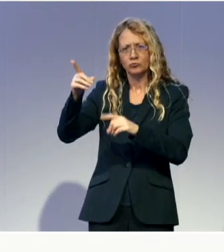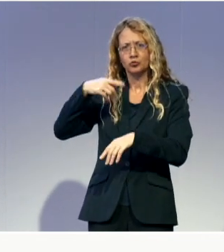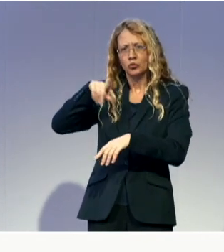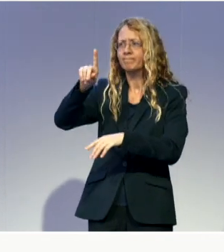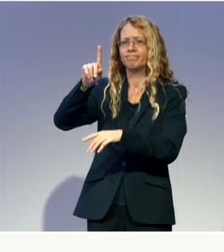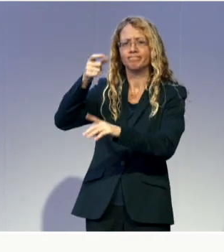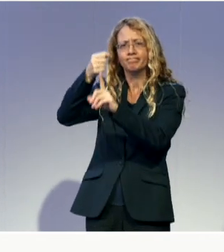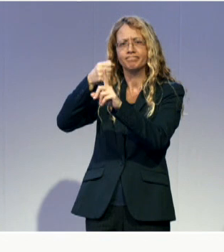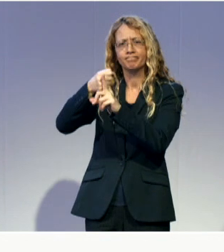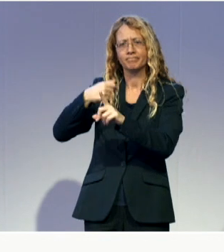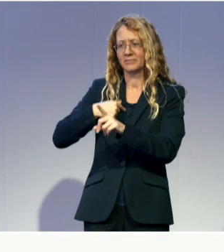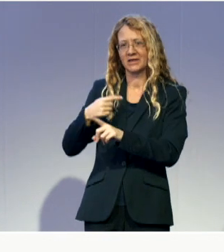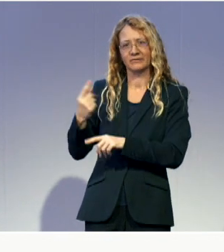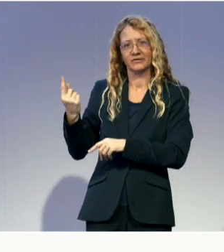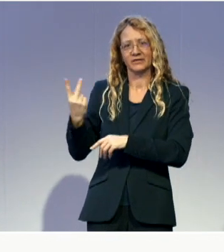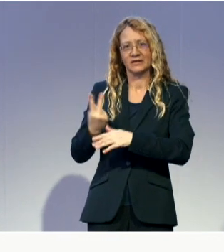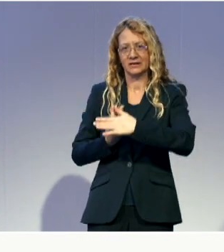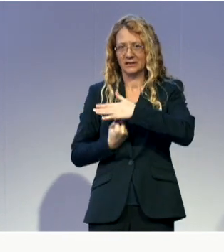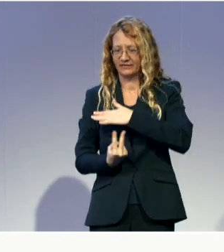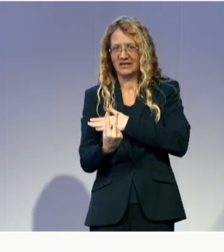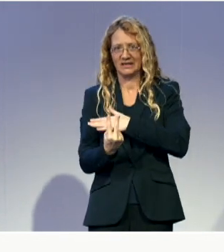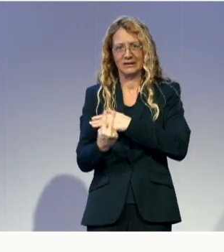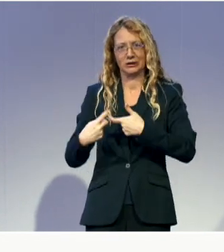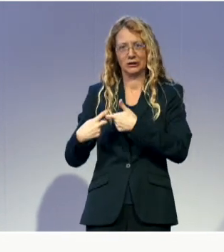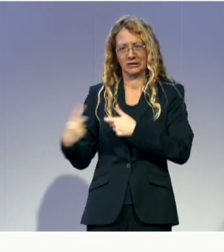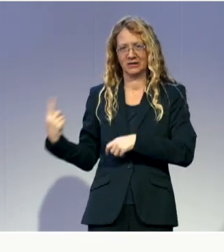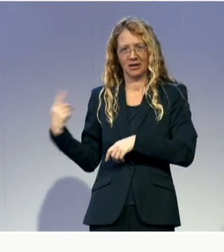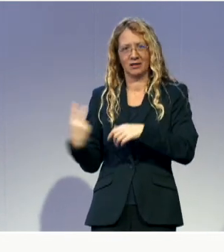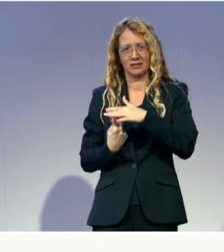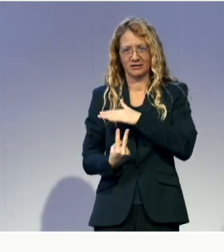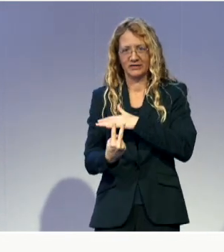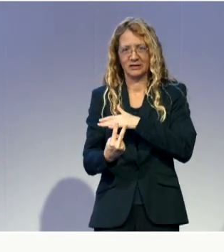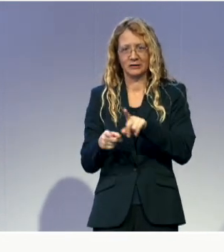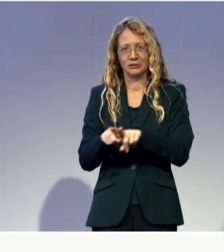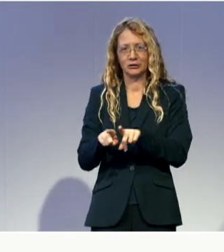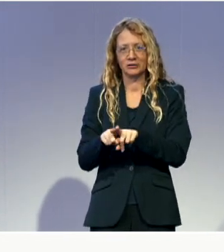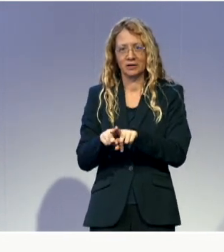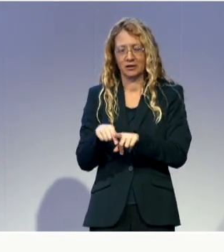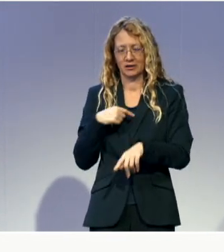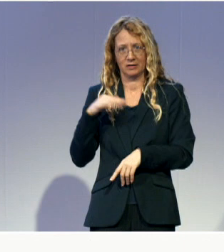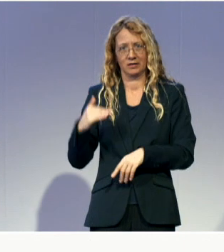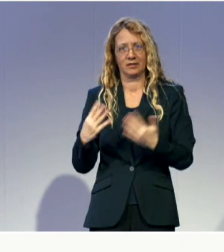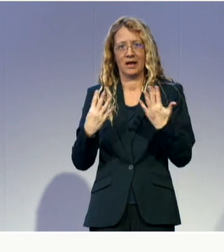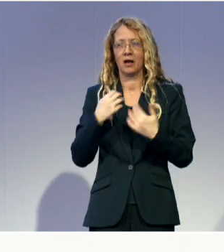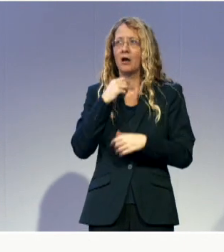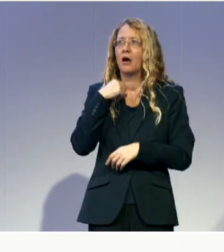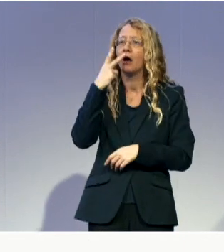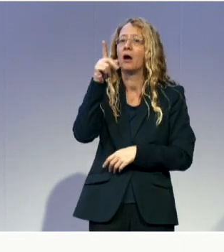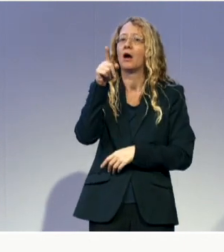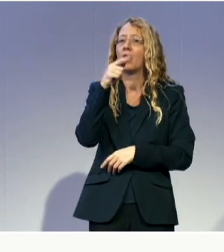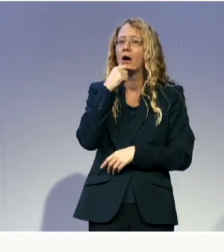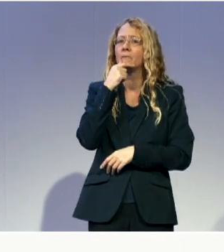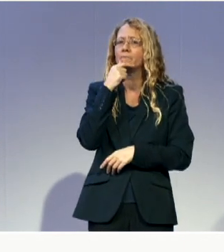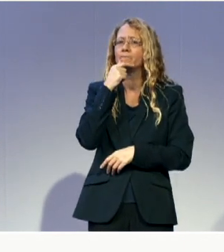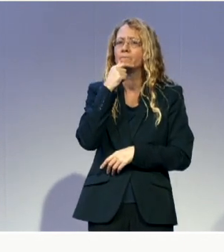at the age of 9 that if you don't like something, each and every one of us as individuals has the